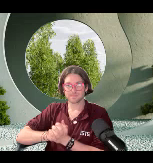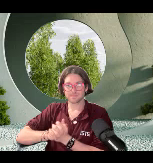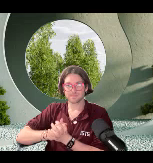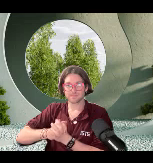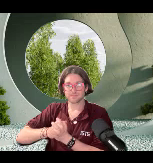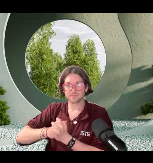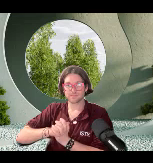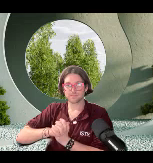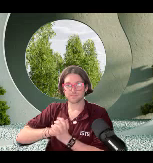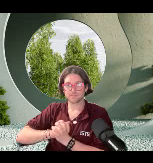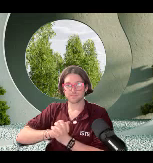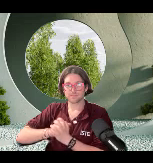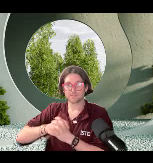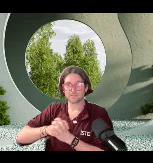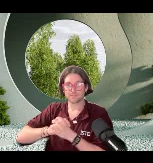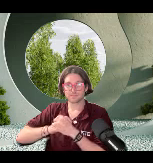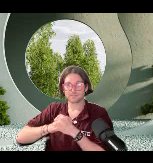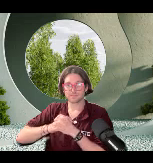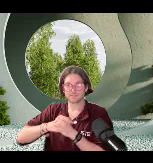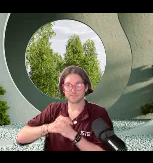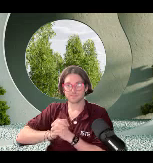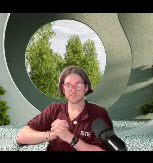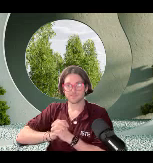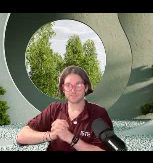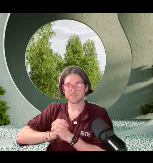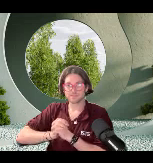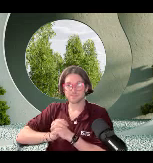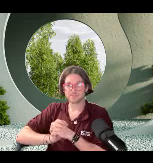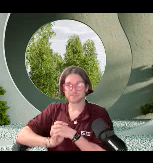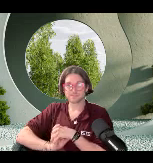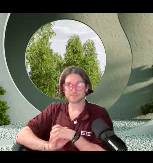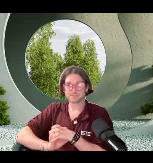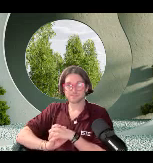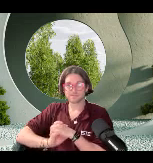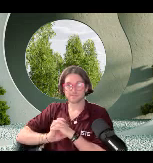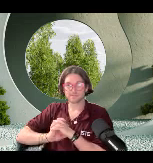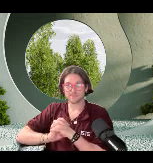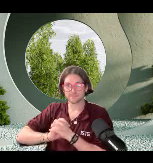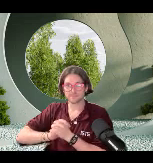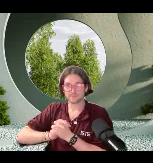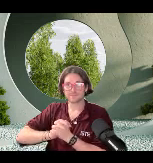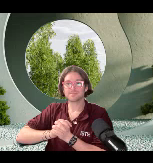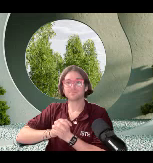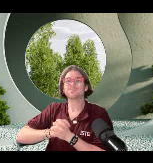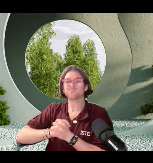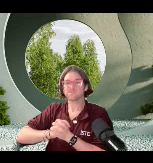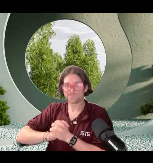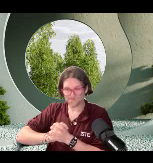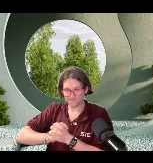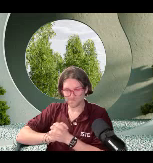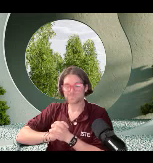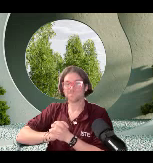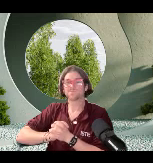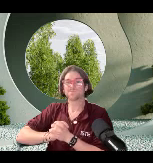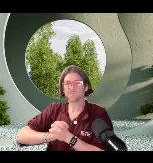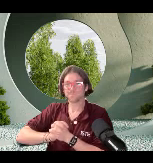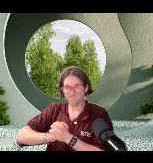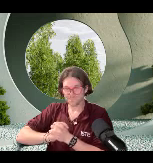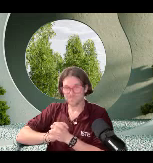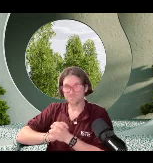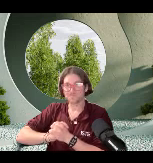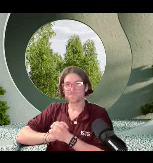And in order to then review that information again, if you didn't catch everything, you have to go back and listen to the entire thing again. So it's a little